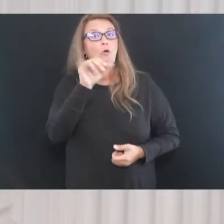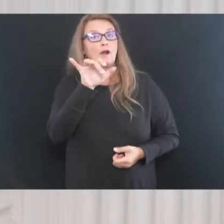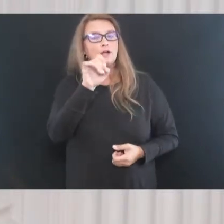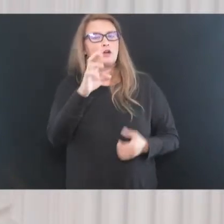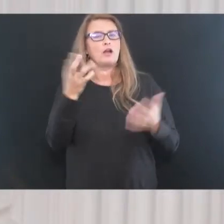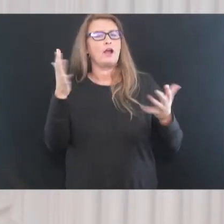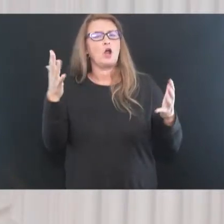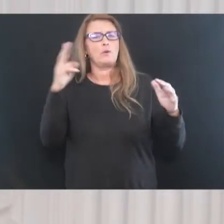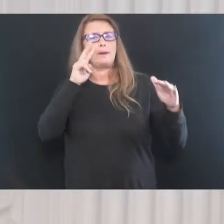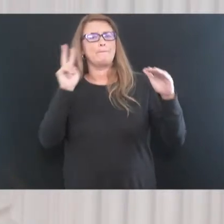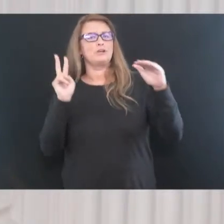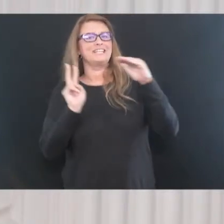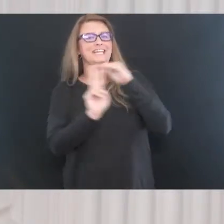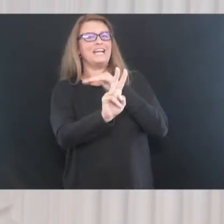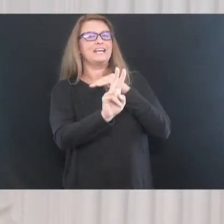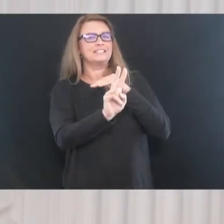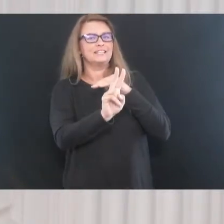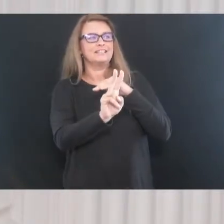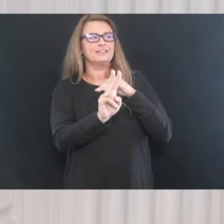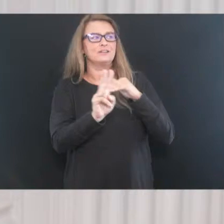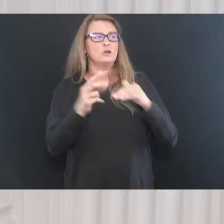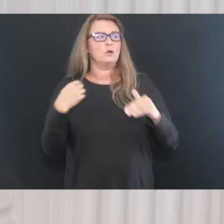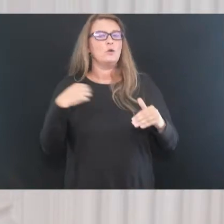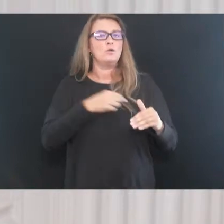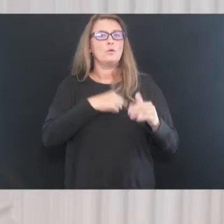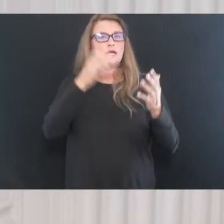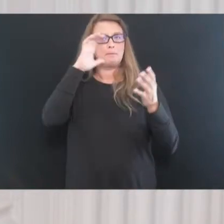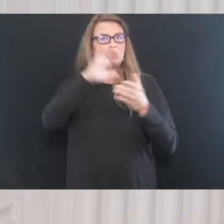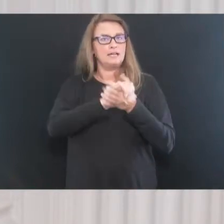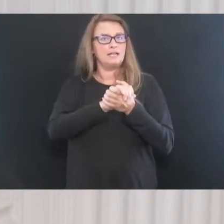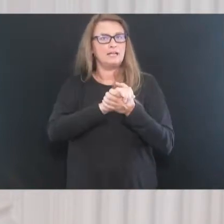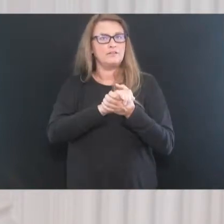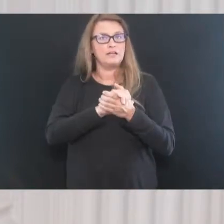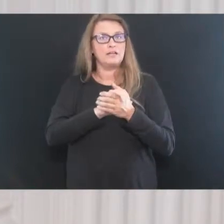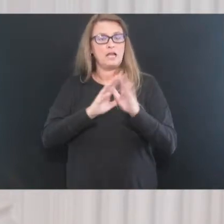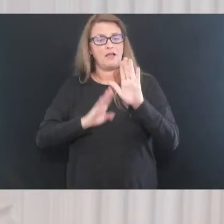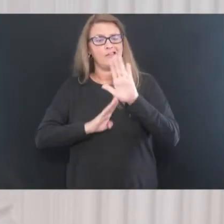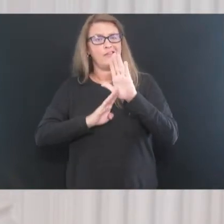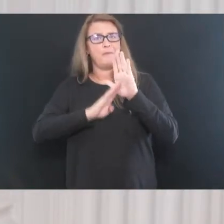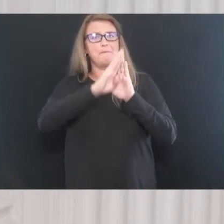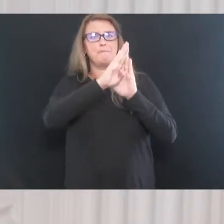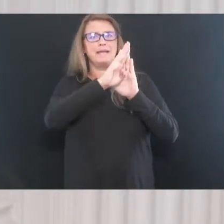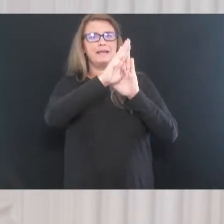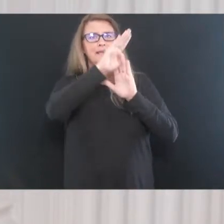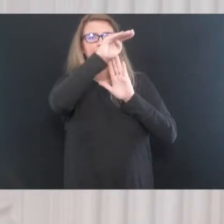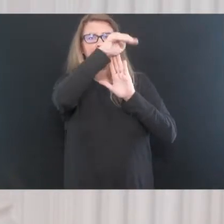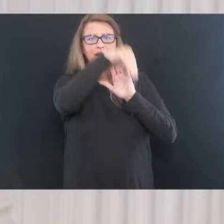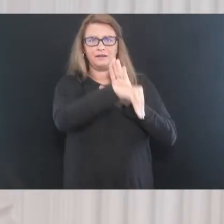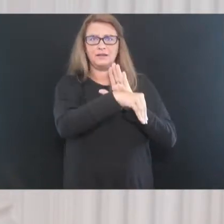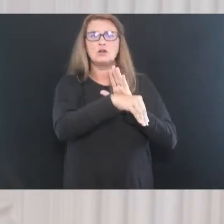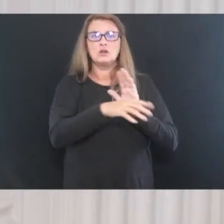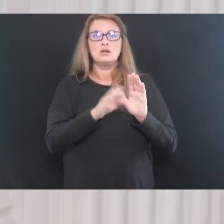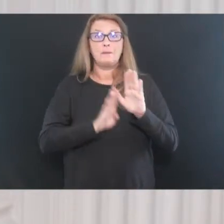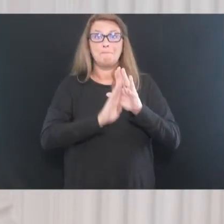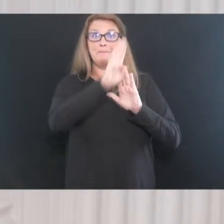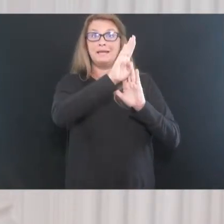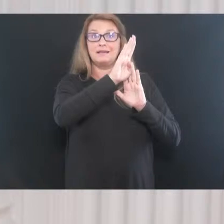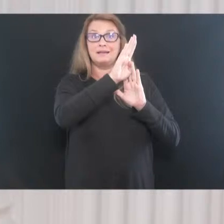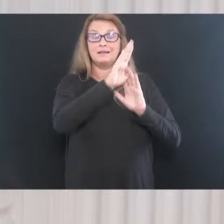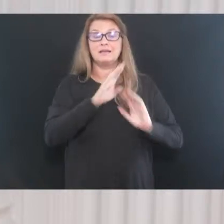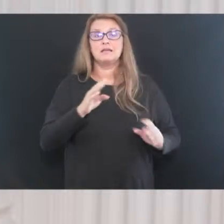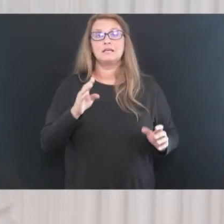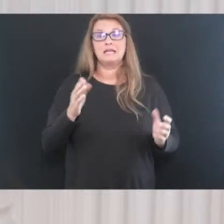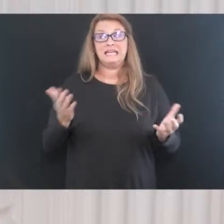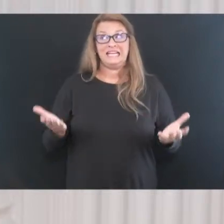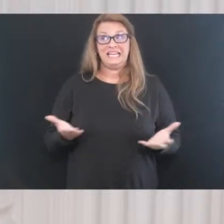prediction capabilities, we do believe that the peak of the new cases is either here